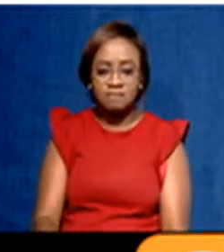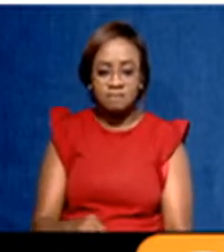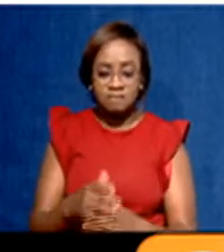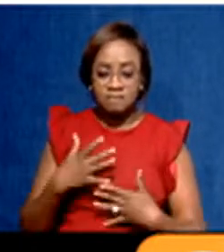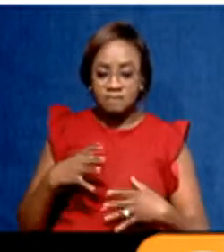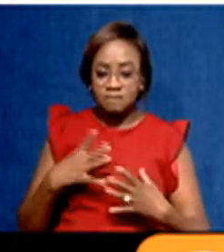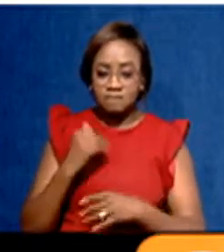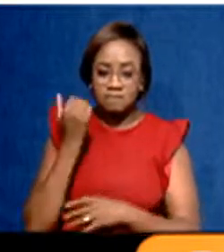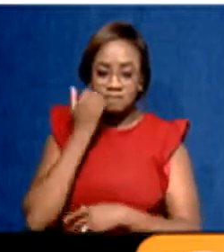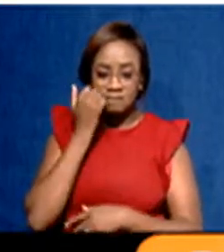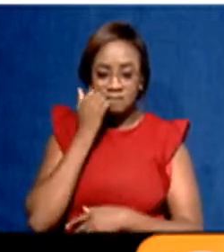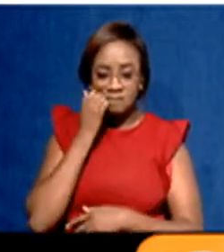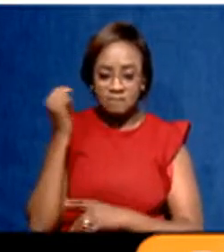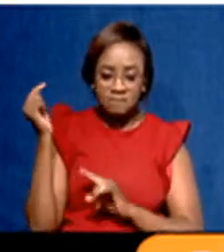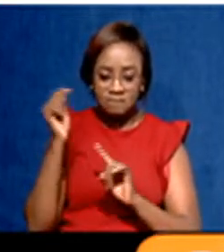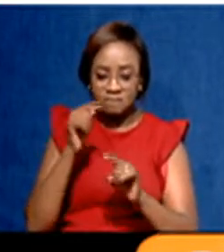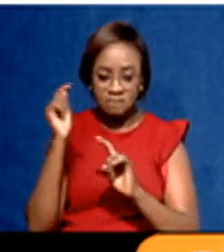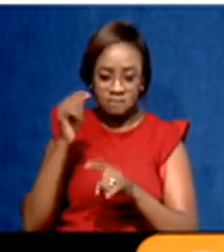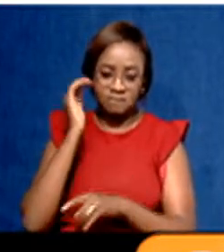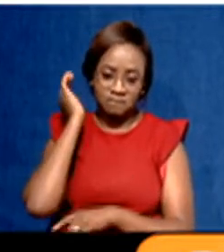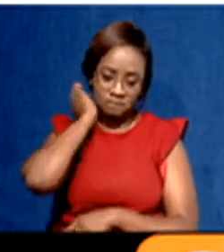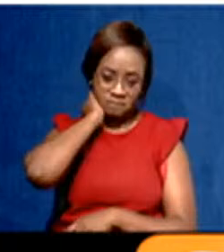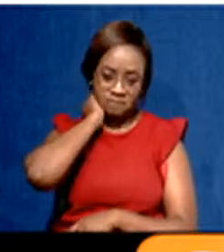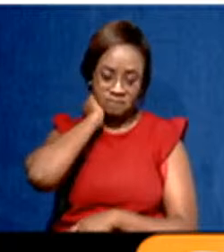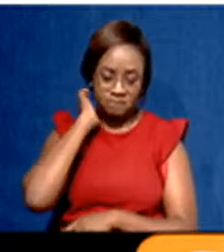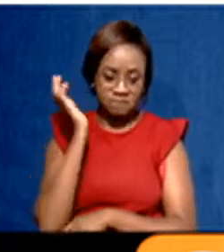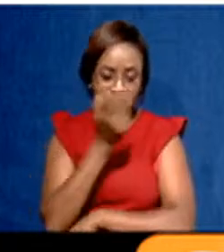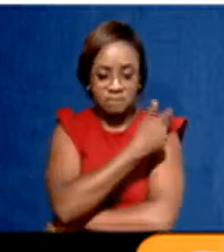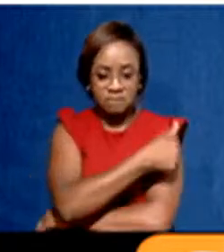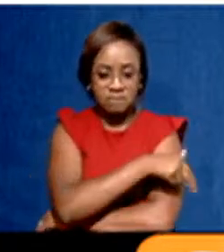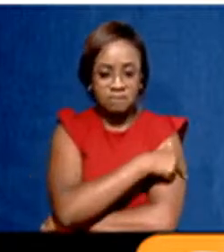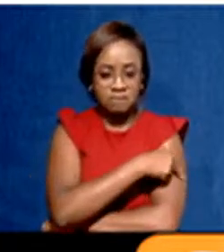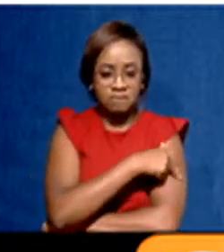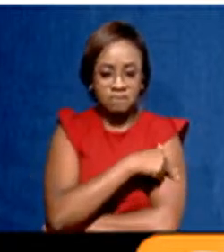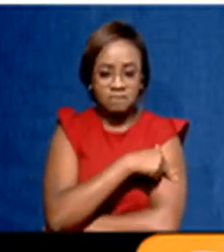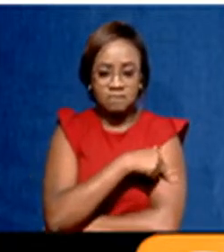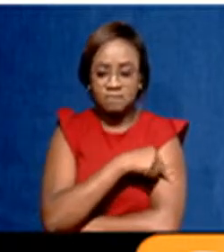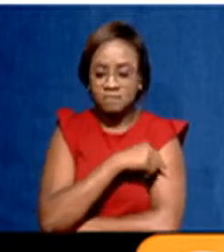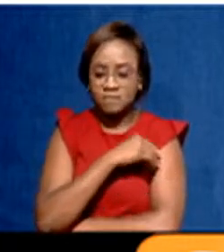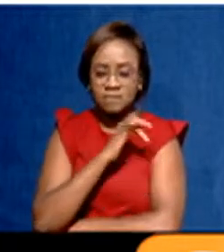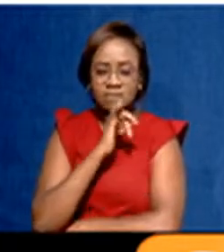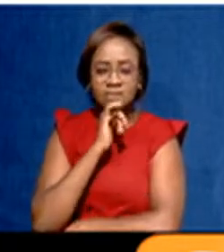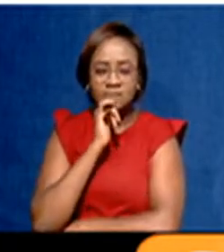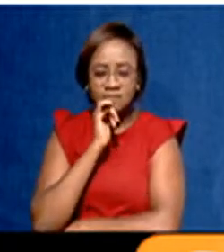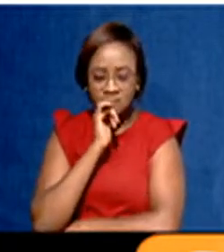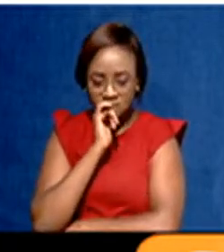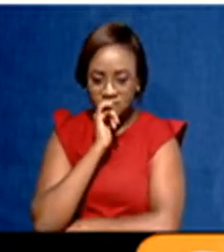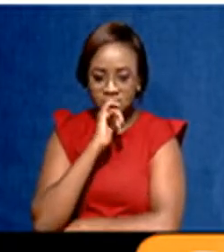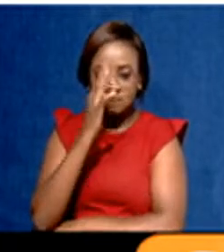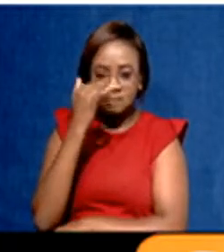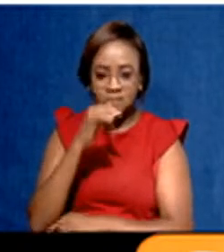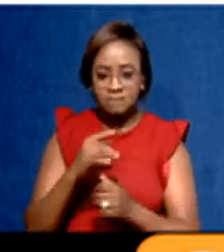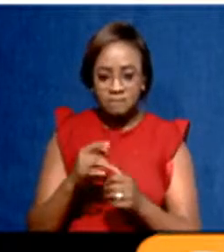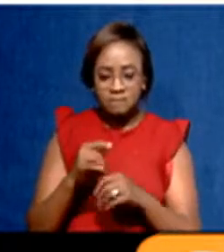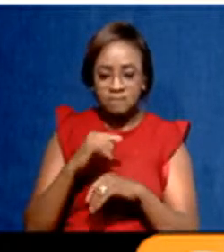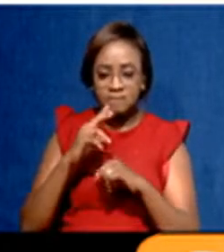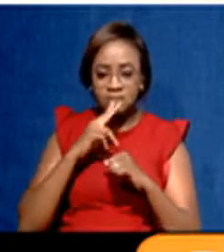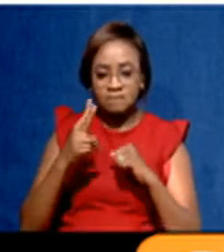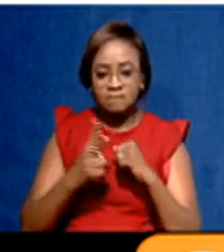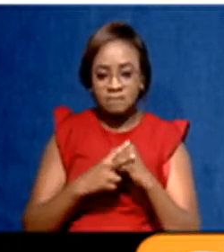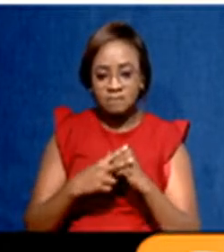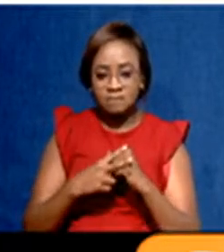doubled. Yeah. Take like Murang'a Hospital. People used to seek services outpatient per day used to be about